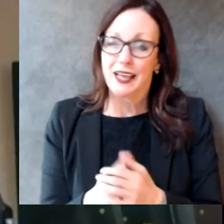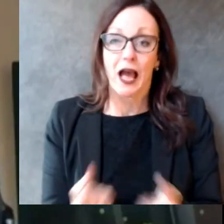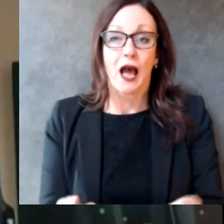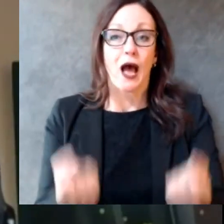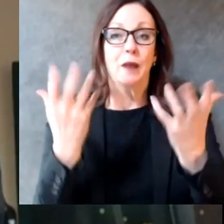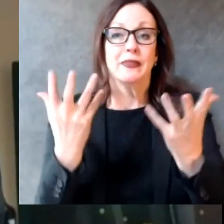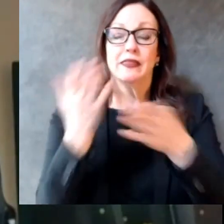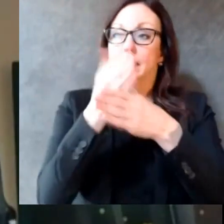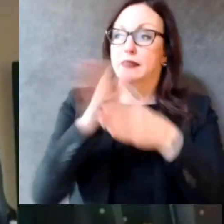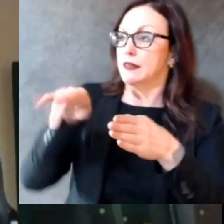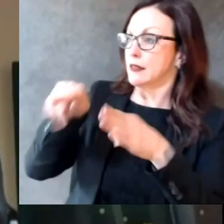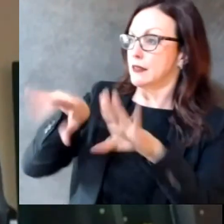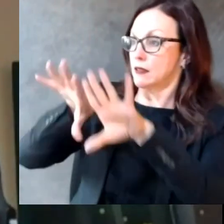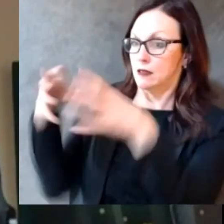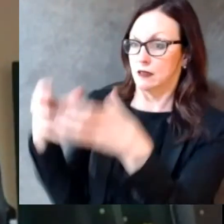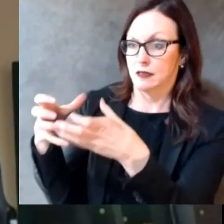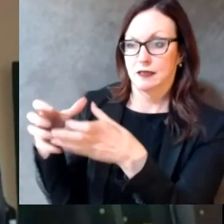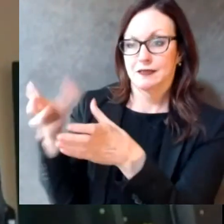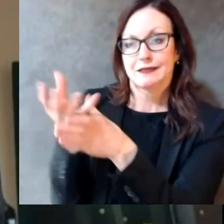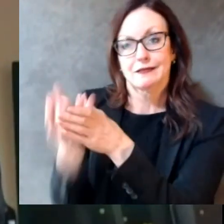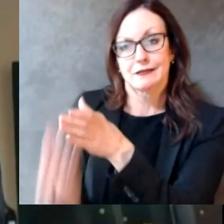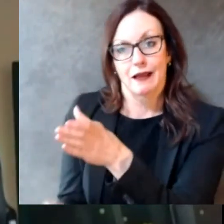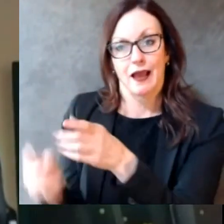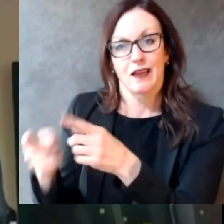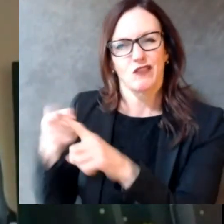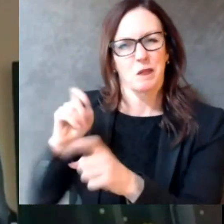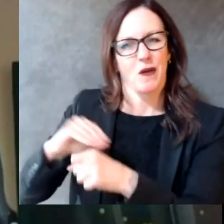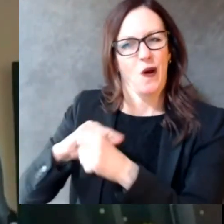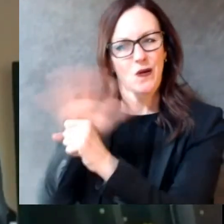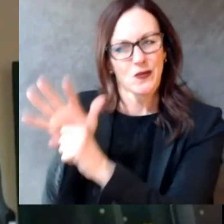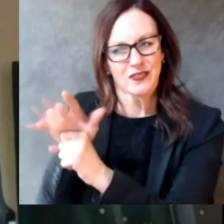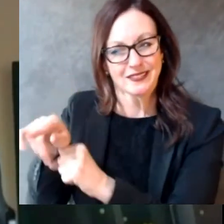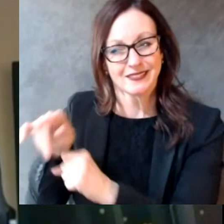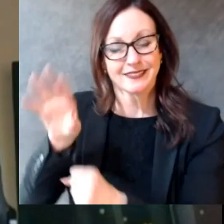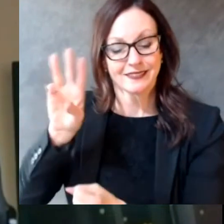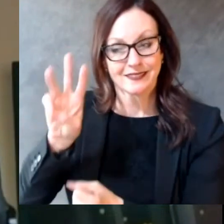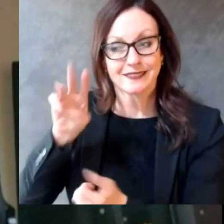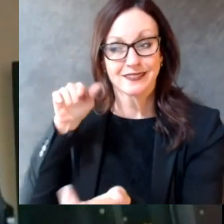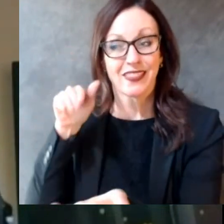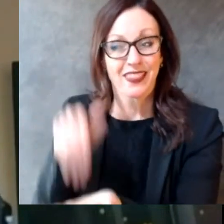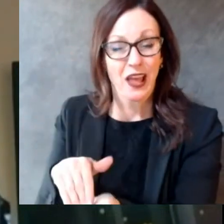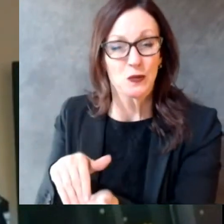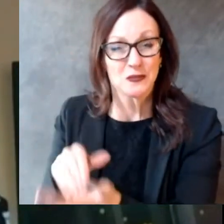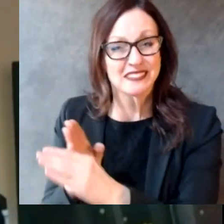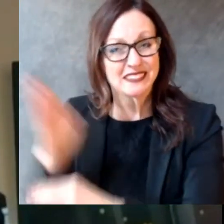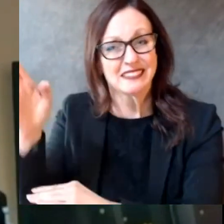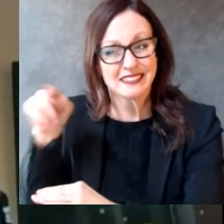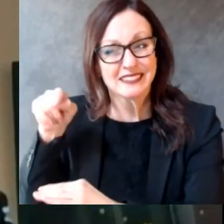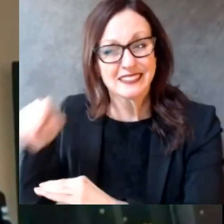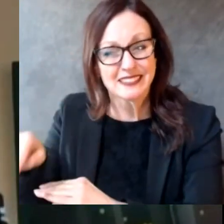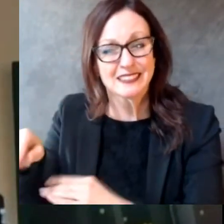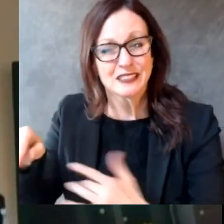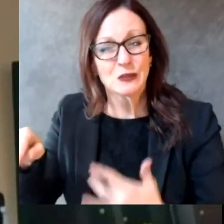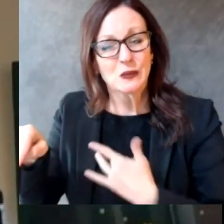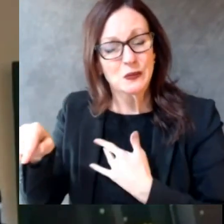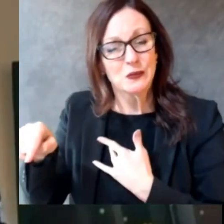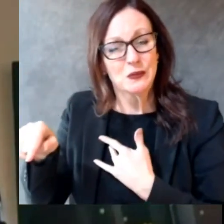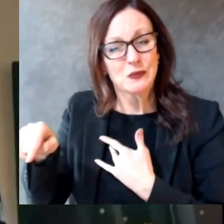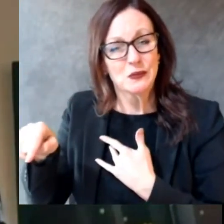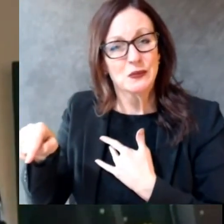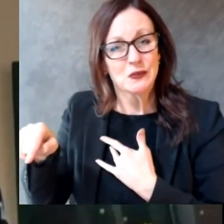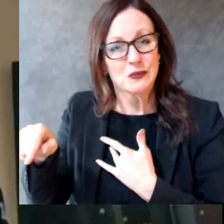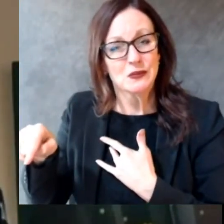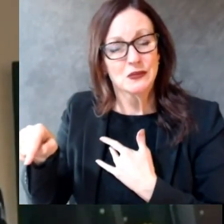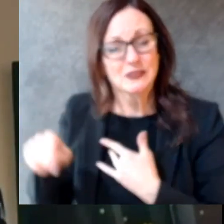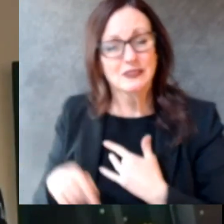6,850 of our fellow Wisconsinites having lost their lives to this virus. It's almost impossible